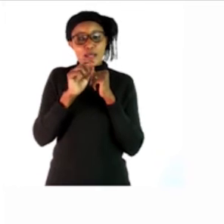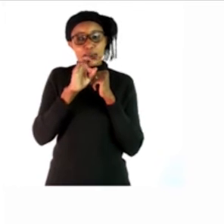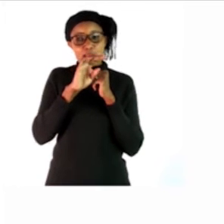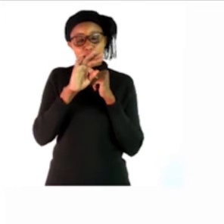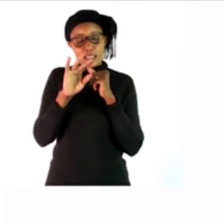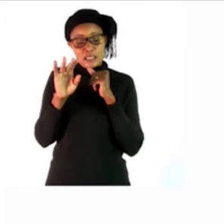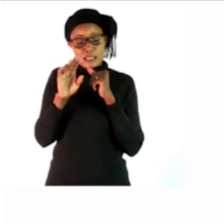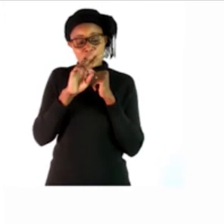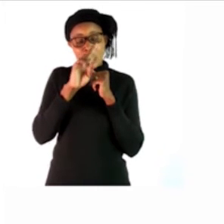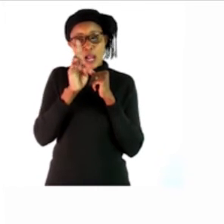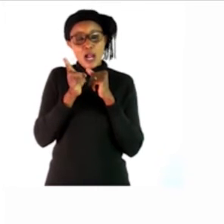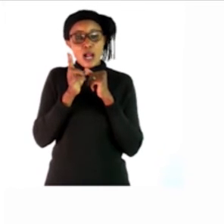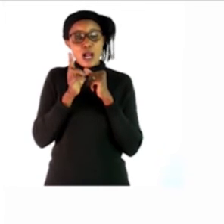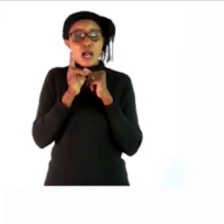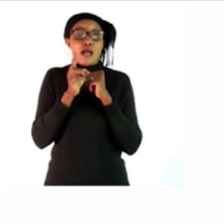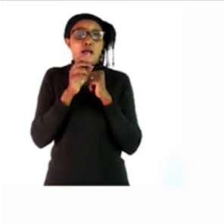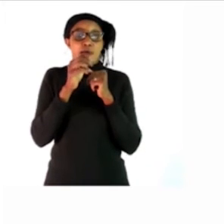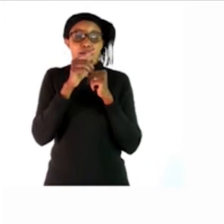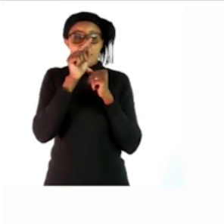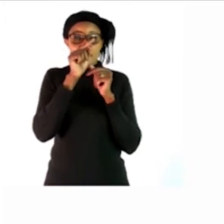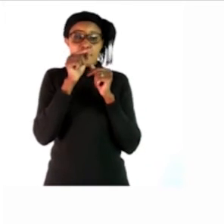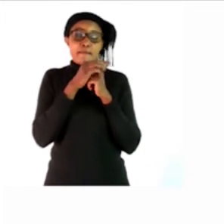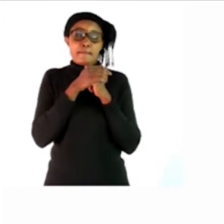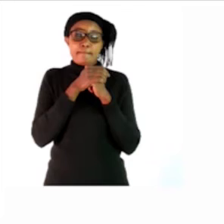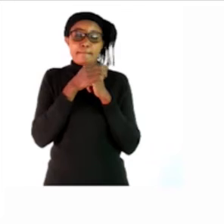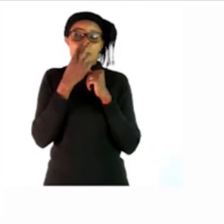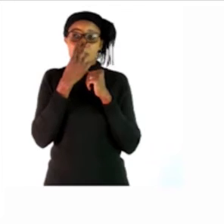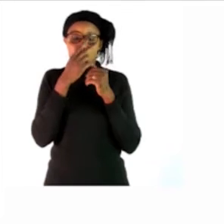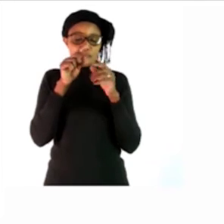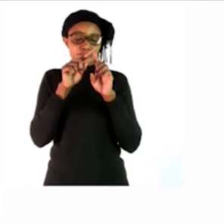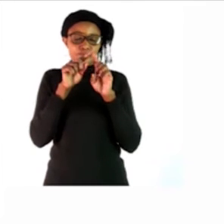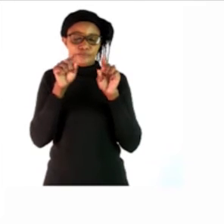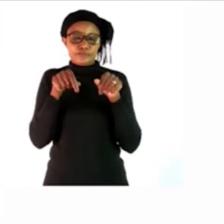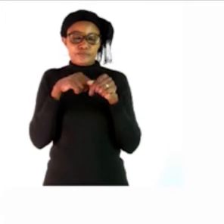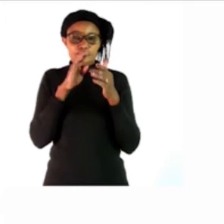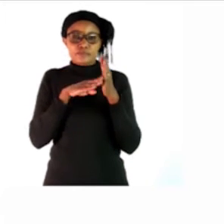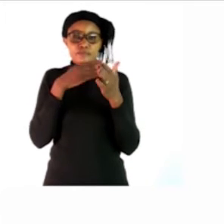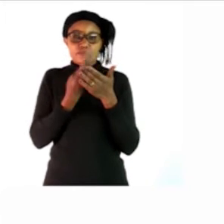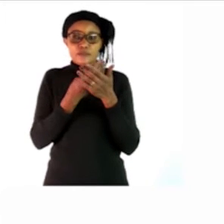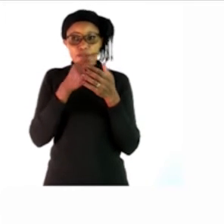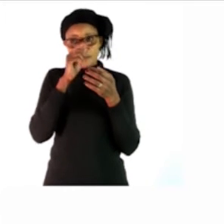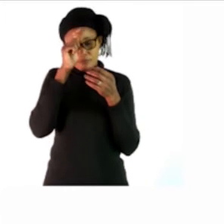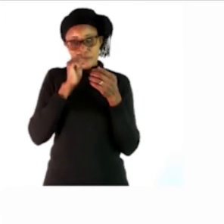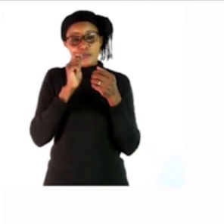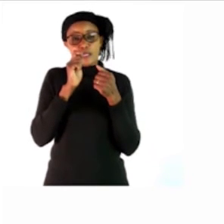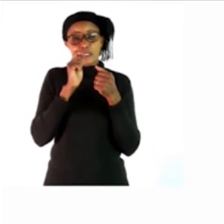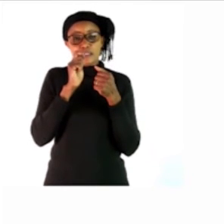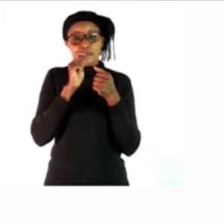the space below. You will see there's the picture of the H, of the